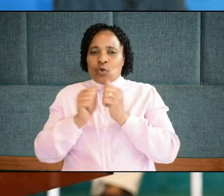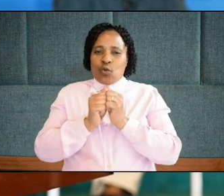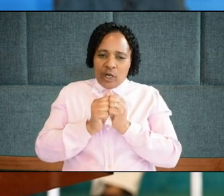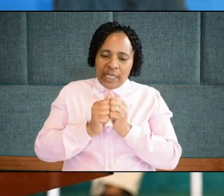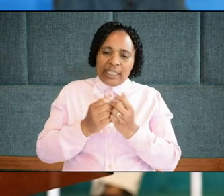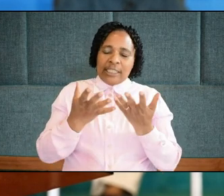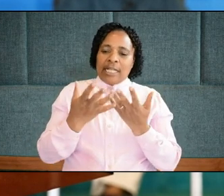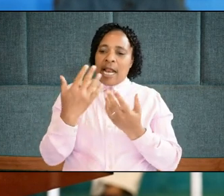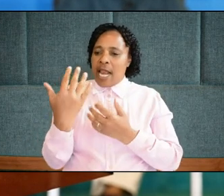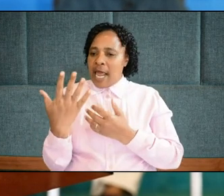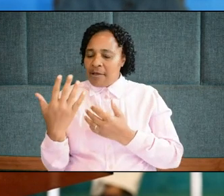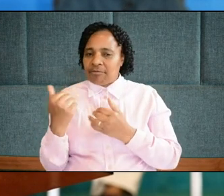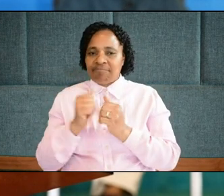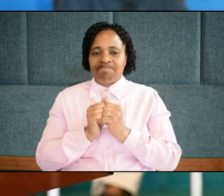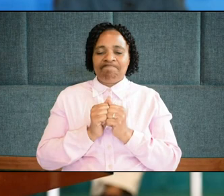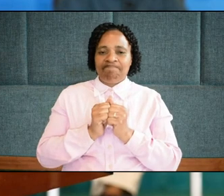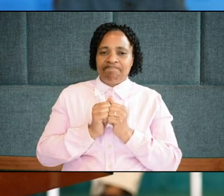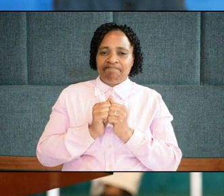and spinach leaves.